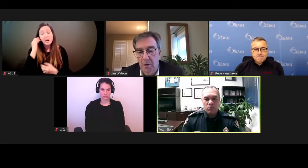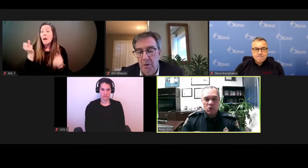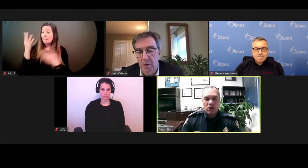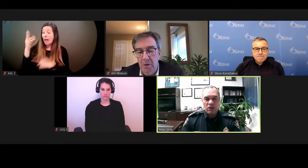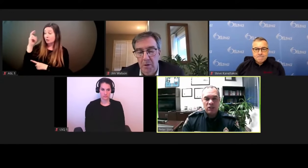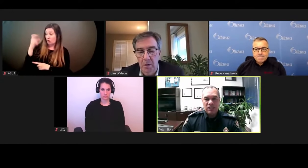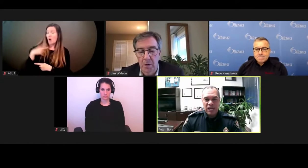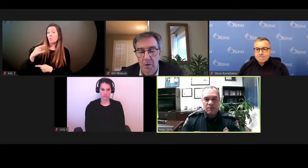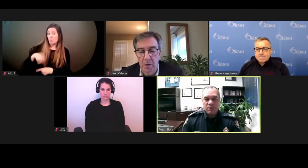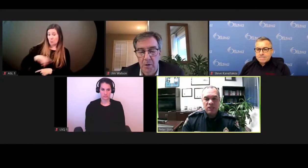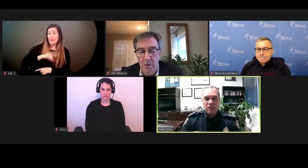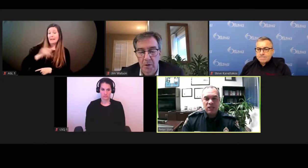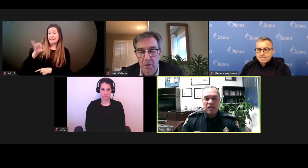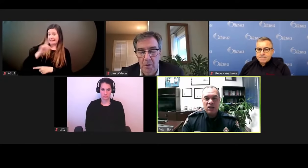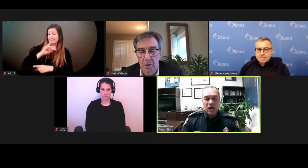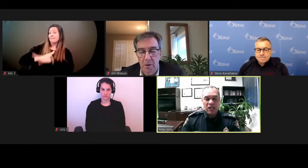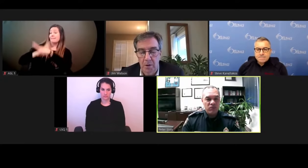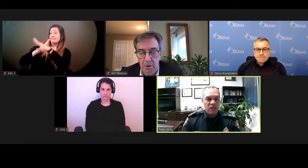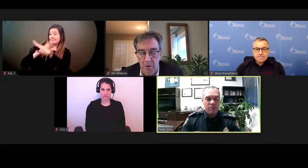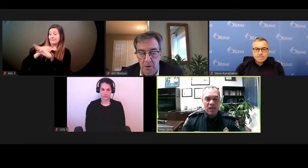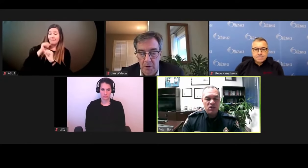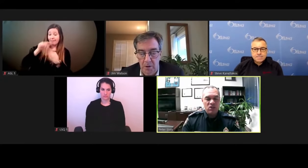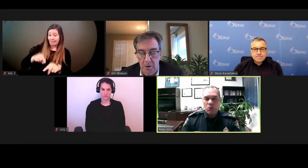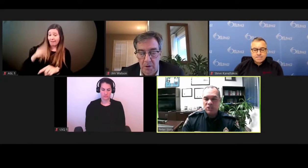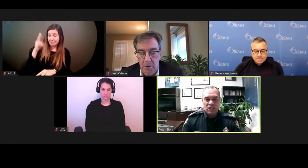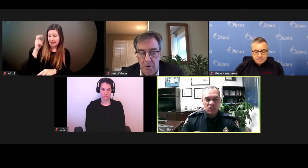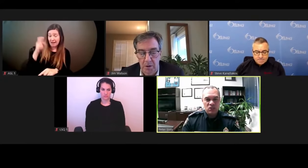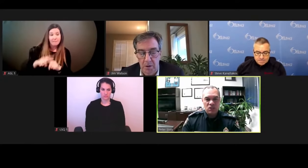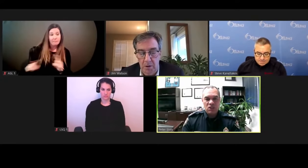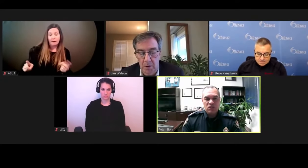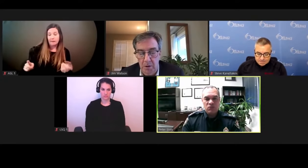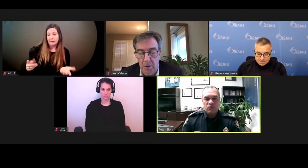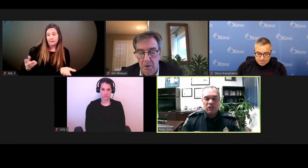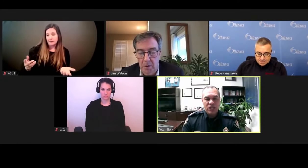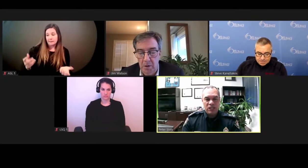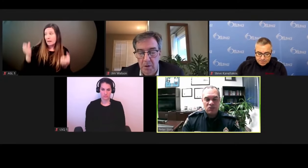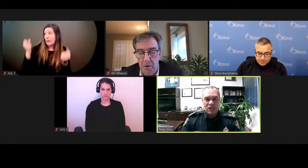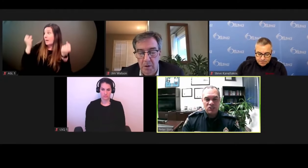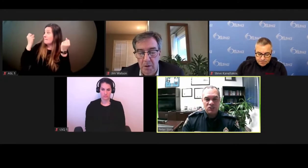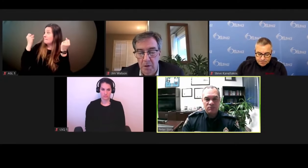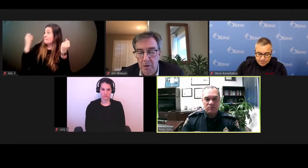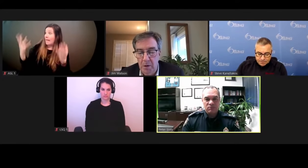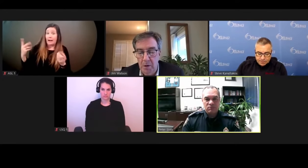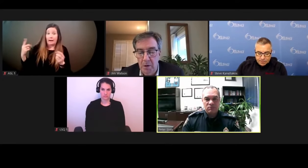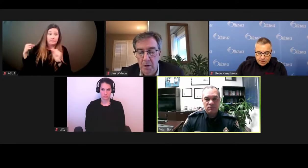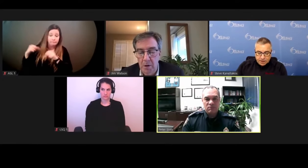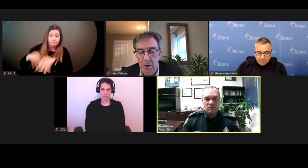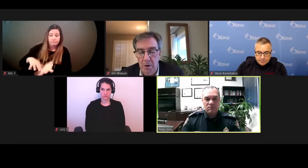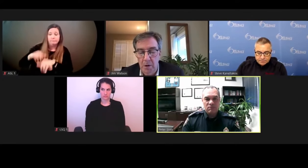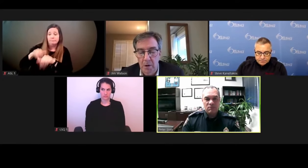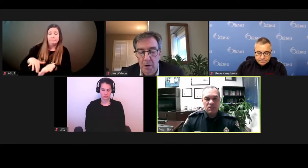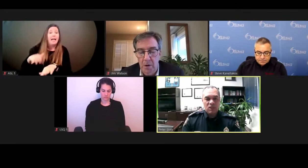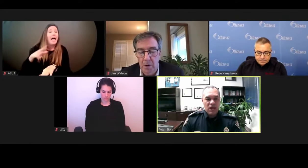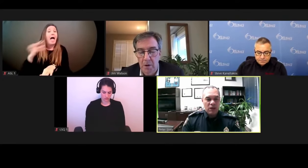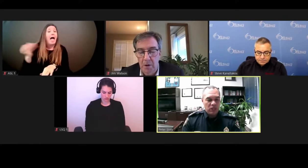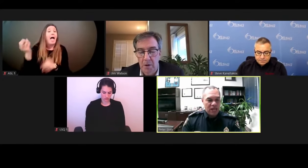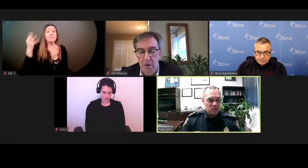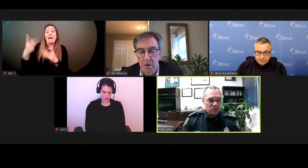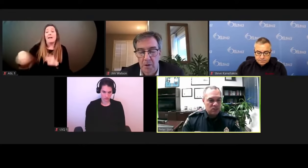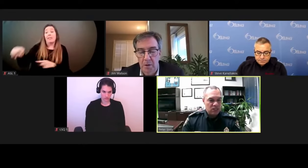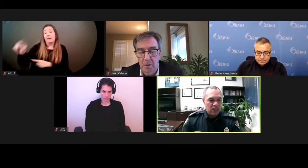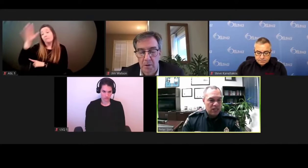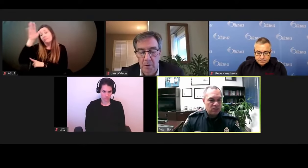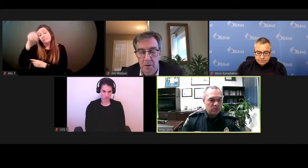lot more came, and a lot of them had no intention to follow any direction. I will